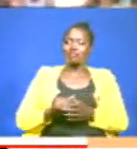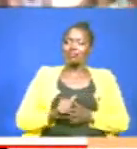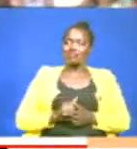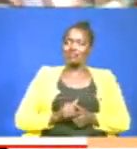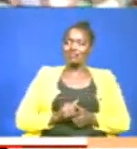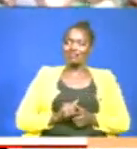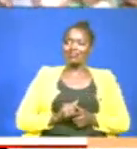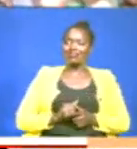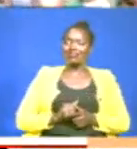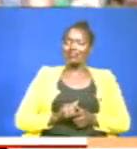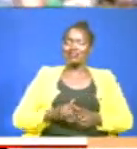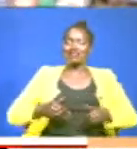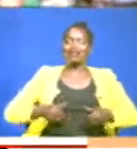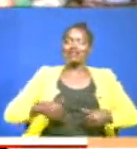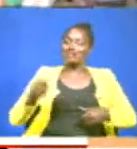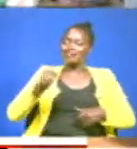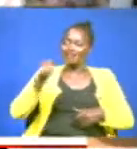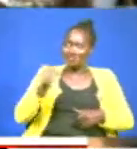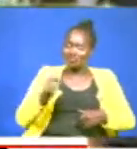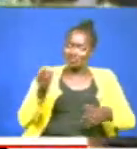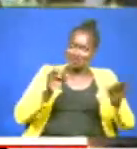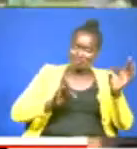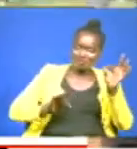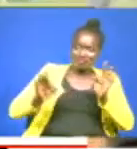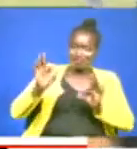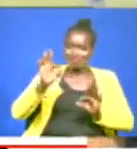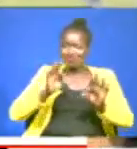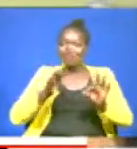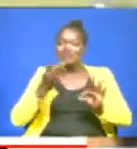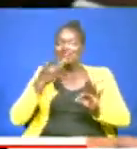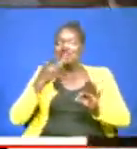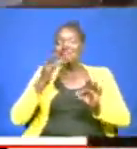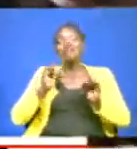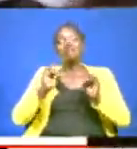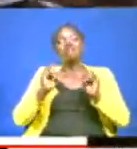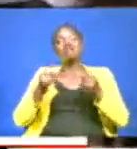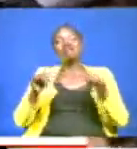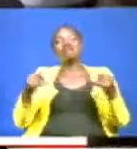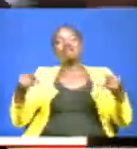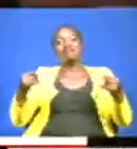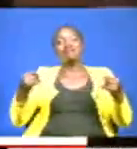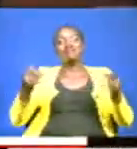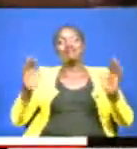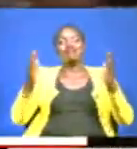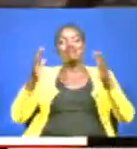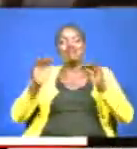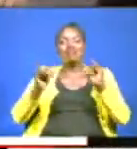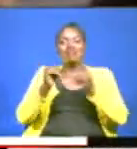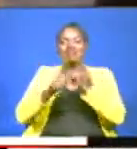The young and old dance to their favorite tunes to celebrate their new year.